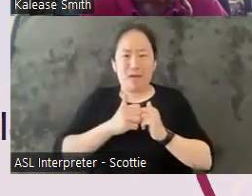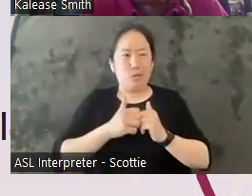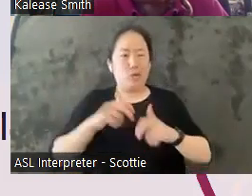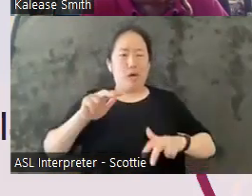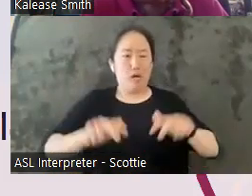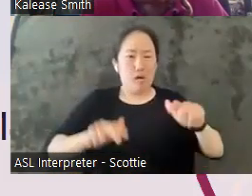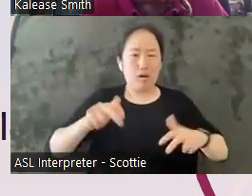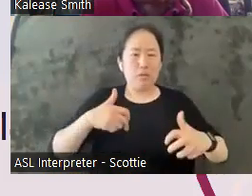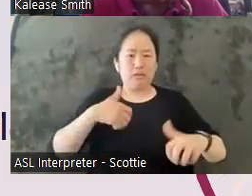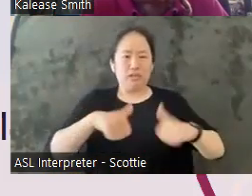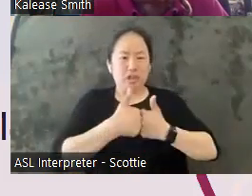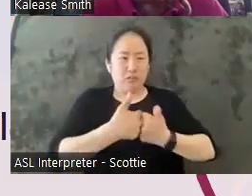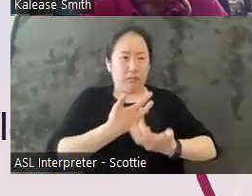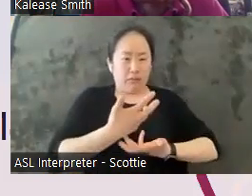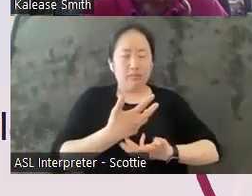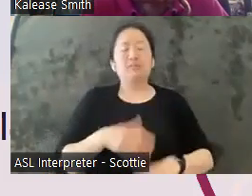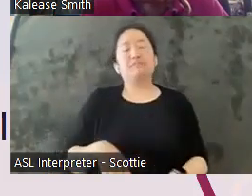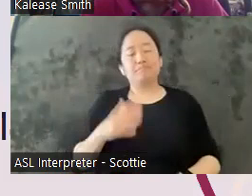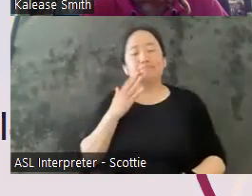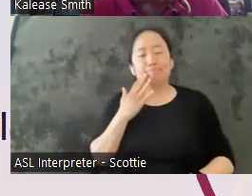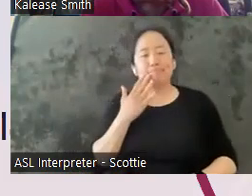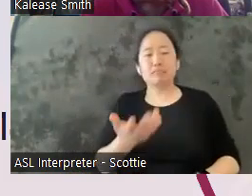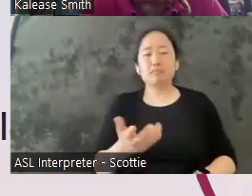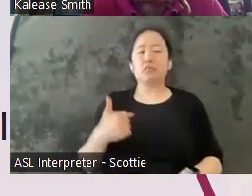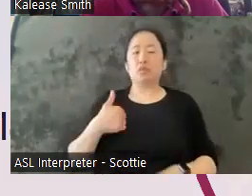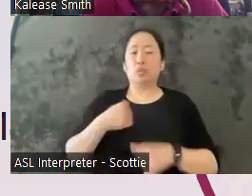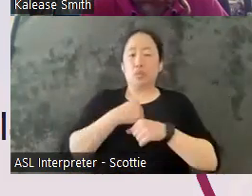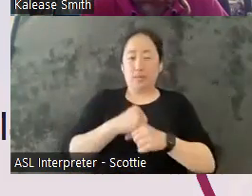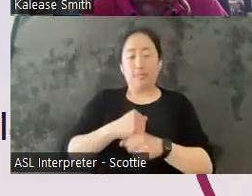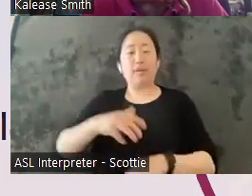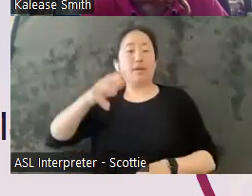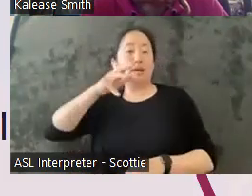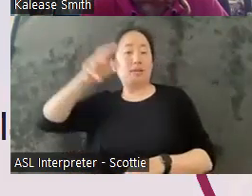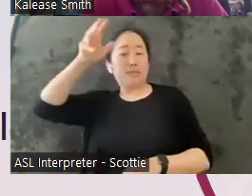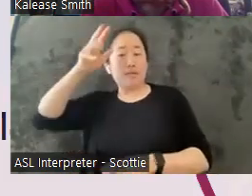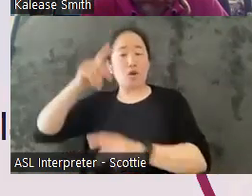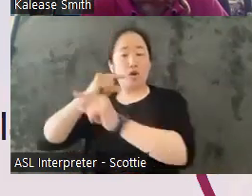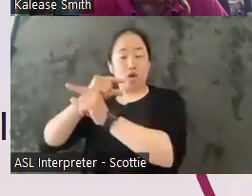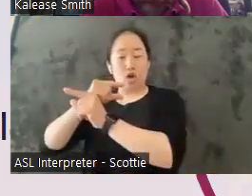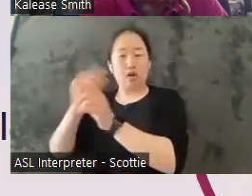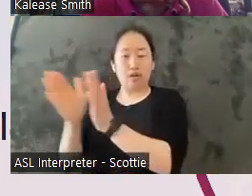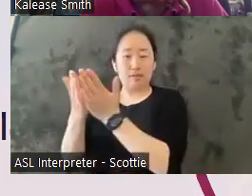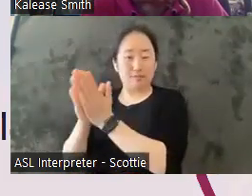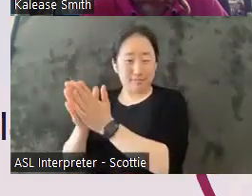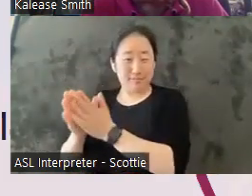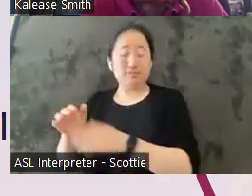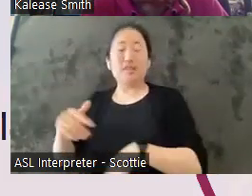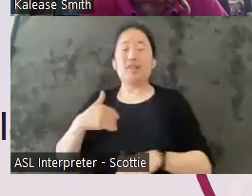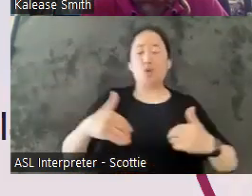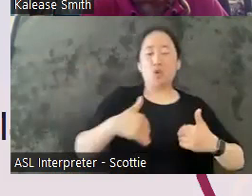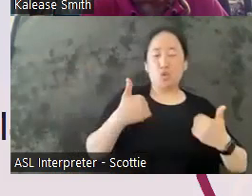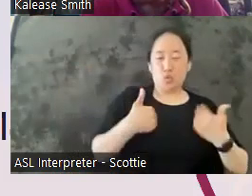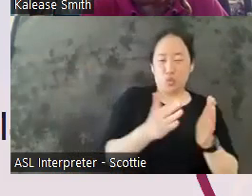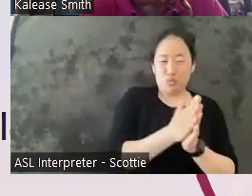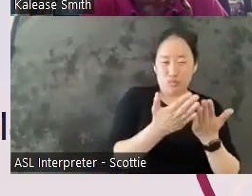awkward conversations sometimes. So we actually created both a parent guardian guide and then also a youth activity book